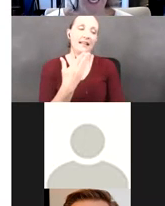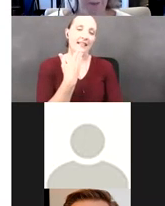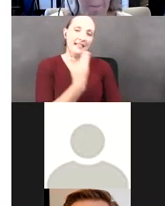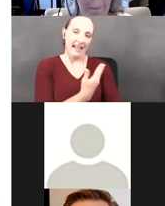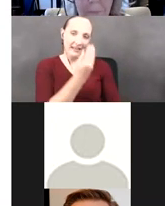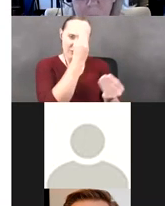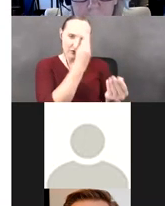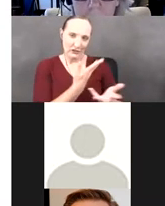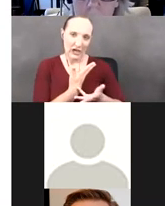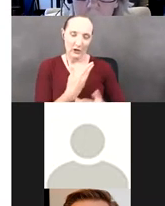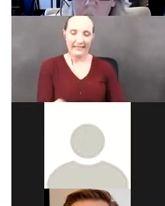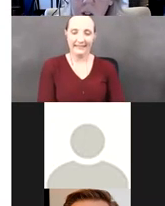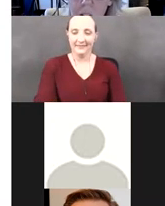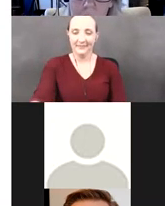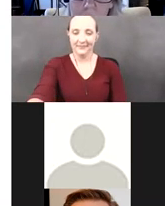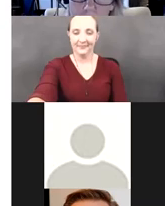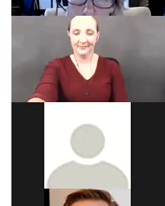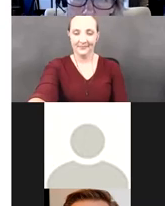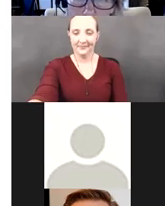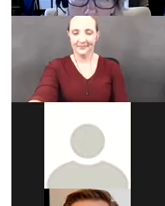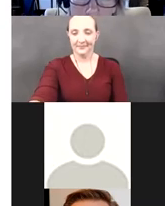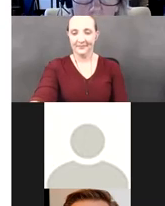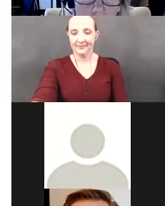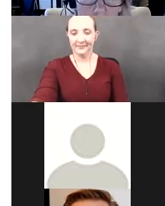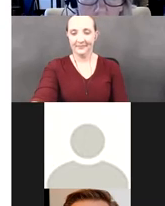sharing that. Gracias por compartir eso.